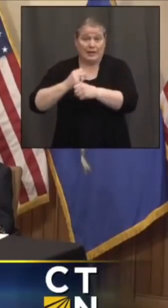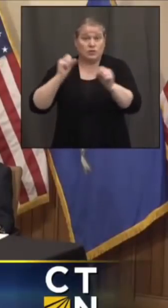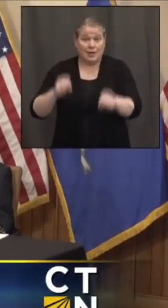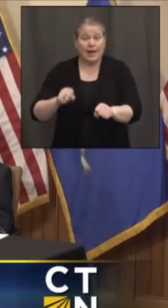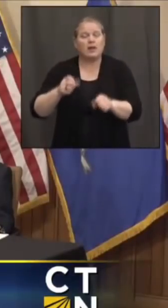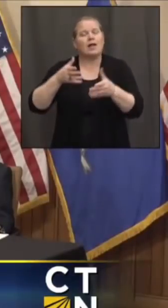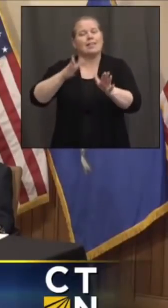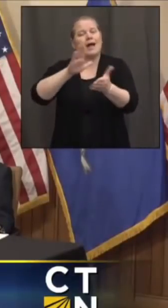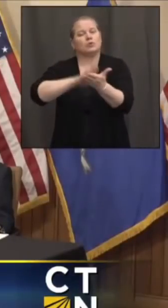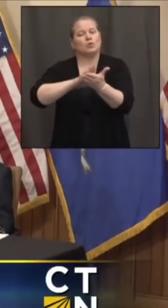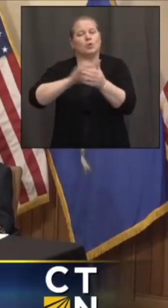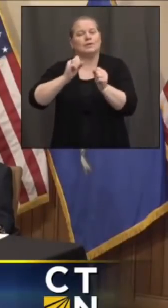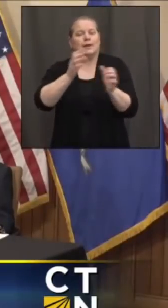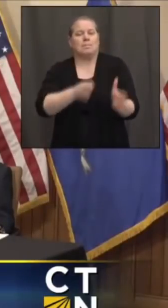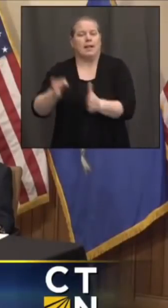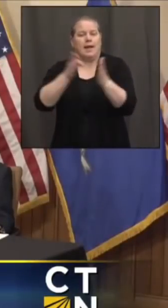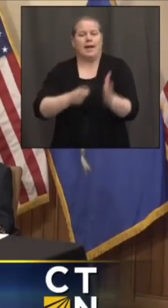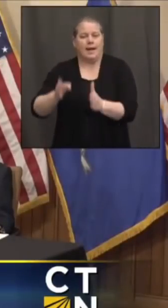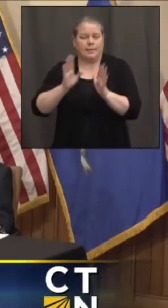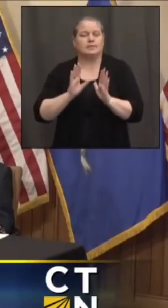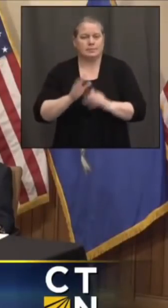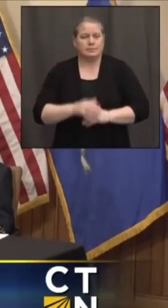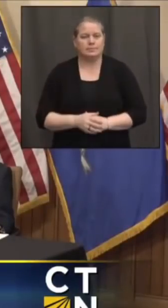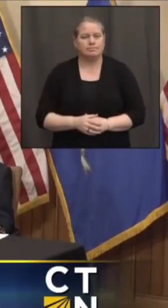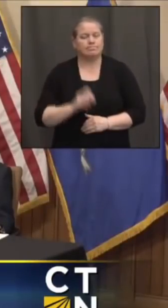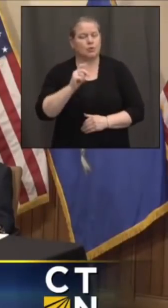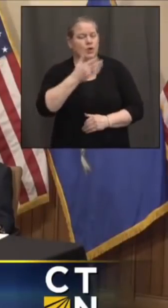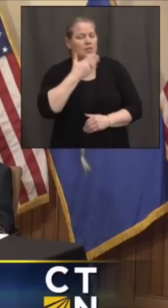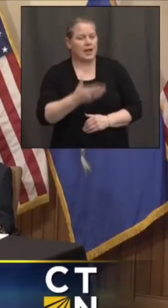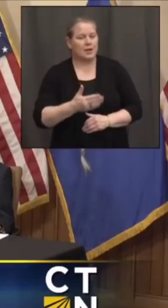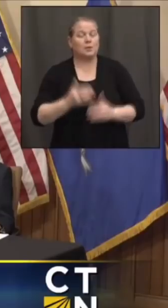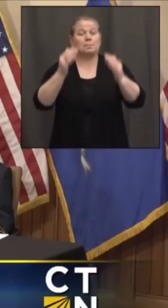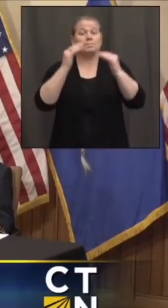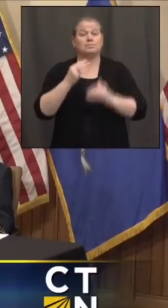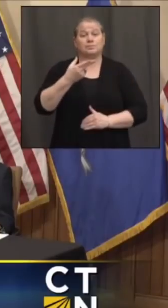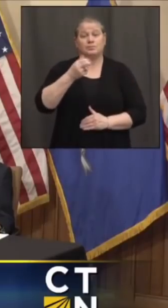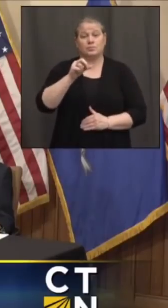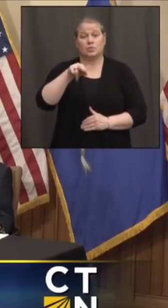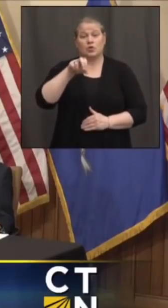Okay, thank you very much, sir. Take care. Hearst, Connecticut Media.